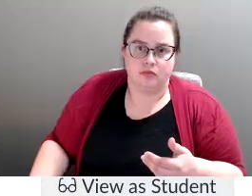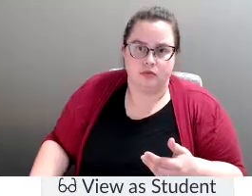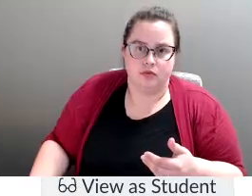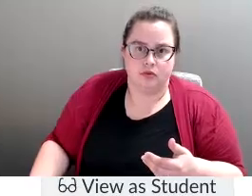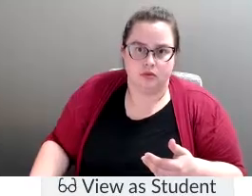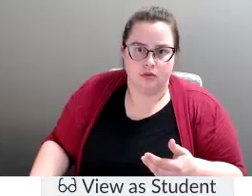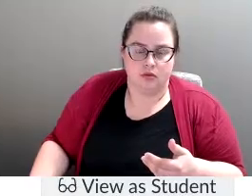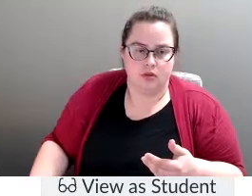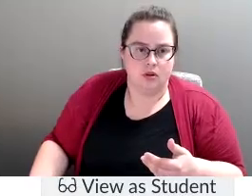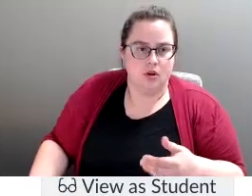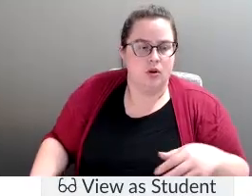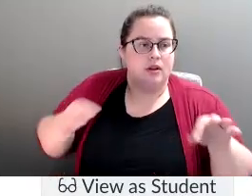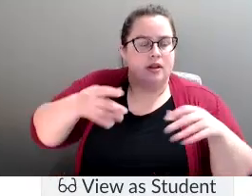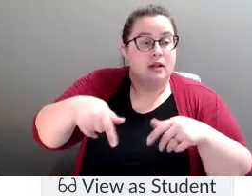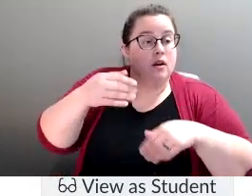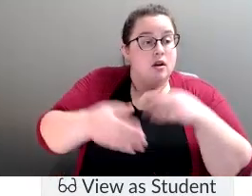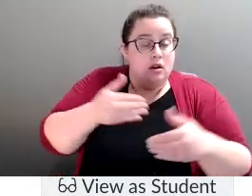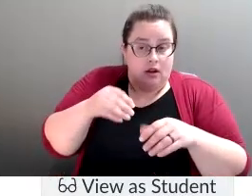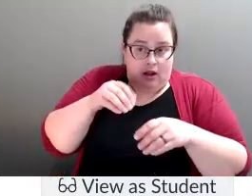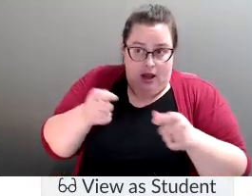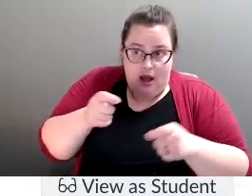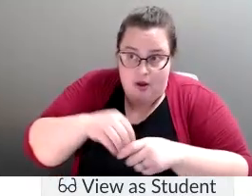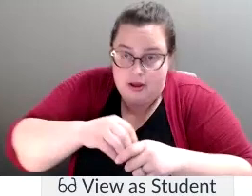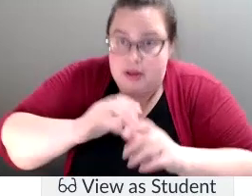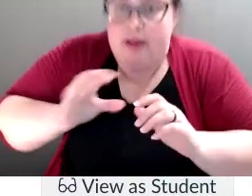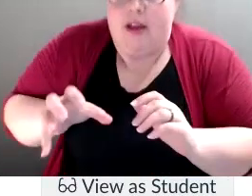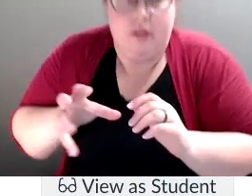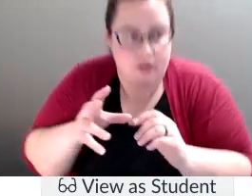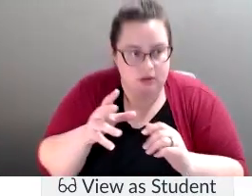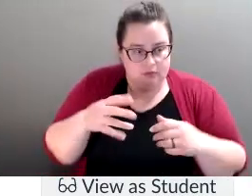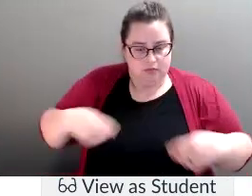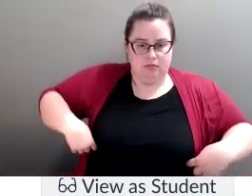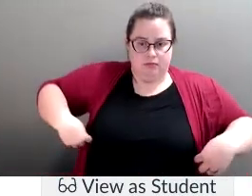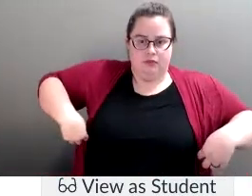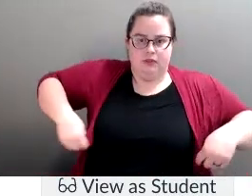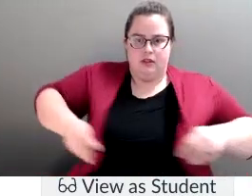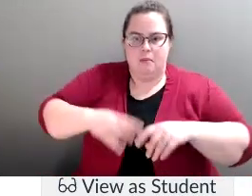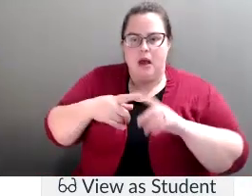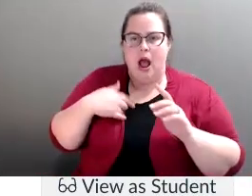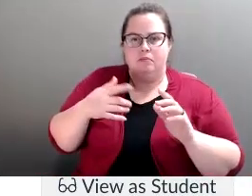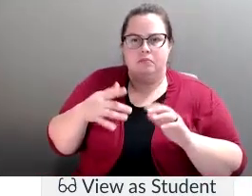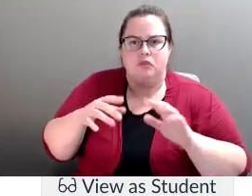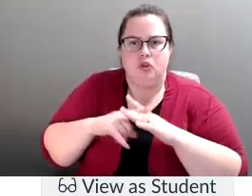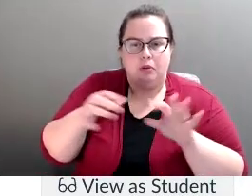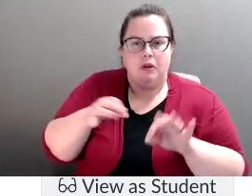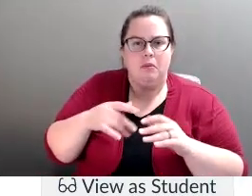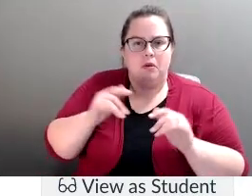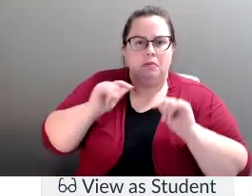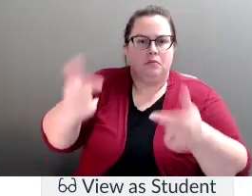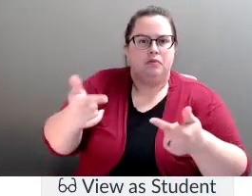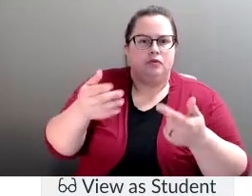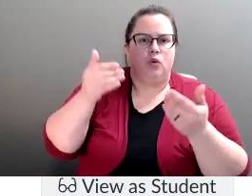about this? Why don't we switch over and let you, because I think last time I stole some of your thunder. Yeah, I was in the chat. I was